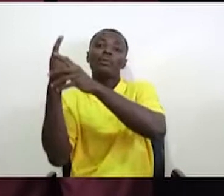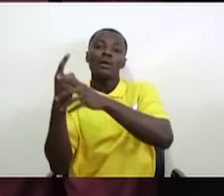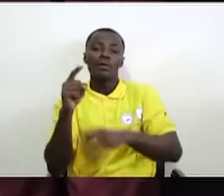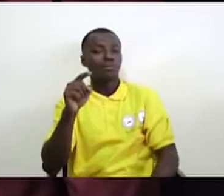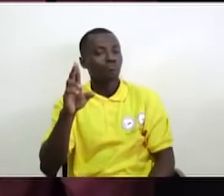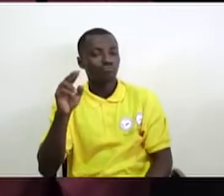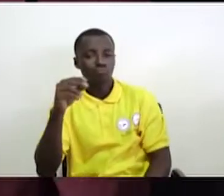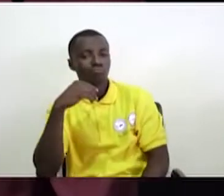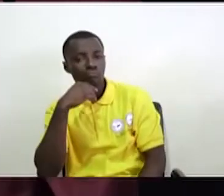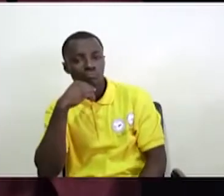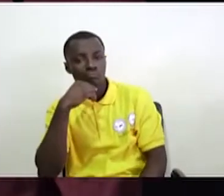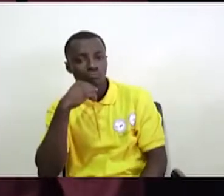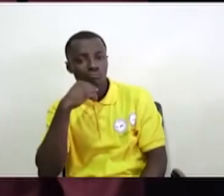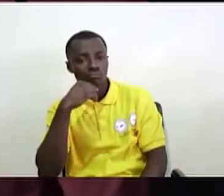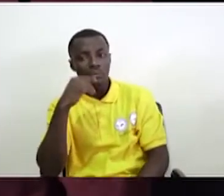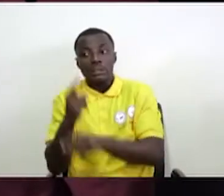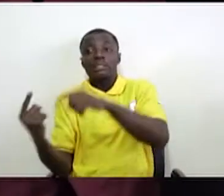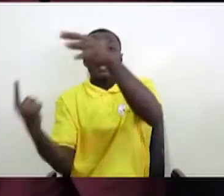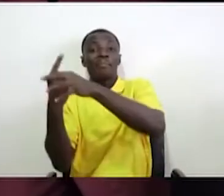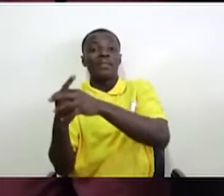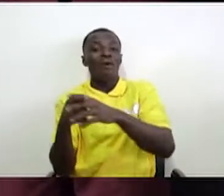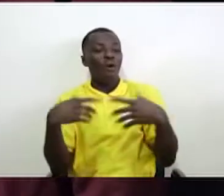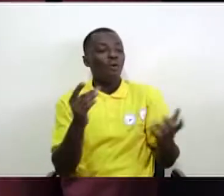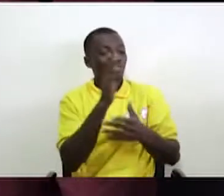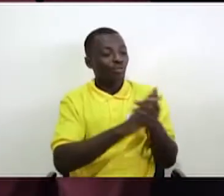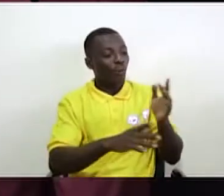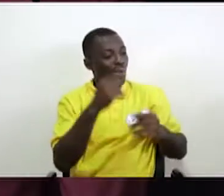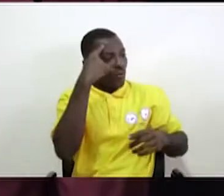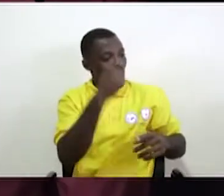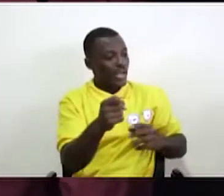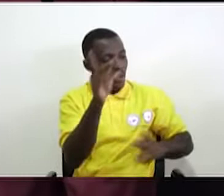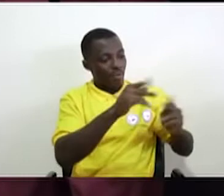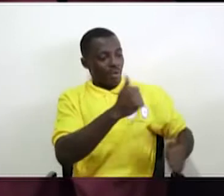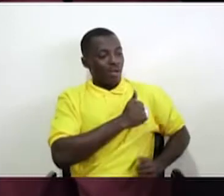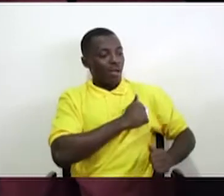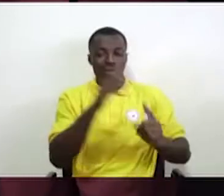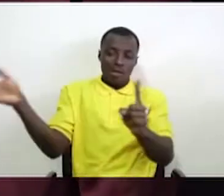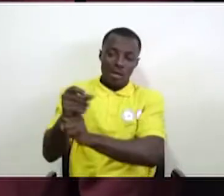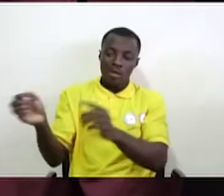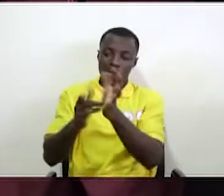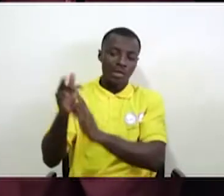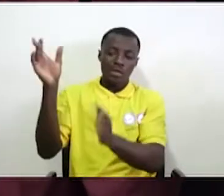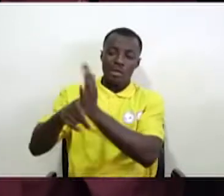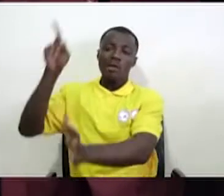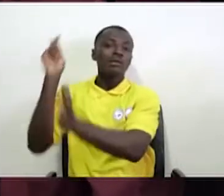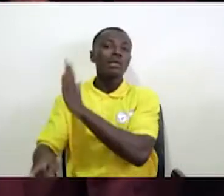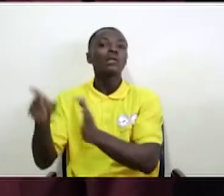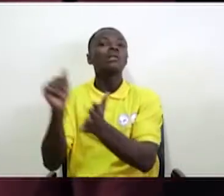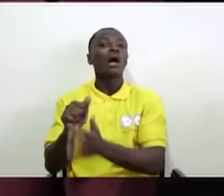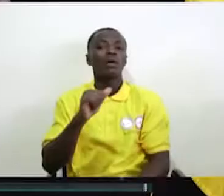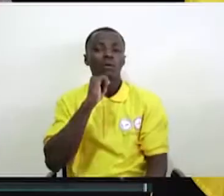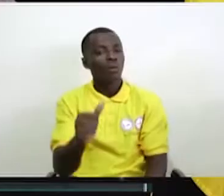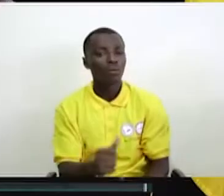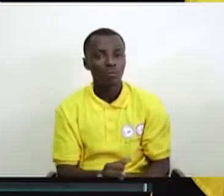enye mpatu wo keke. It was not some wicked man who killed him. Enye ni bonyefo bi a womtum ye din na hia kum no.